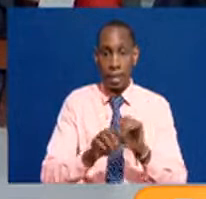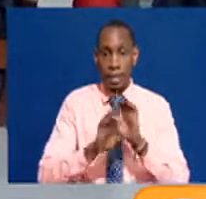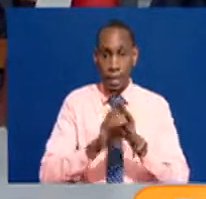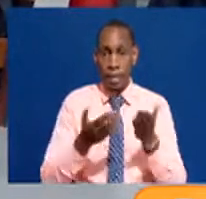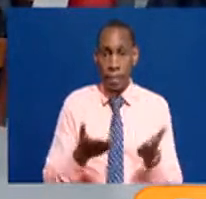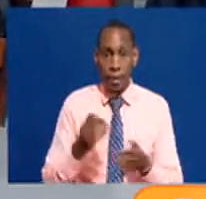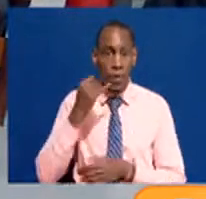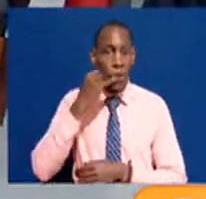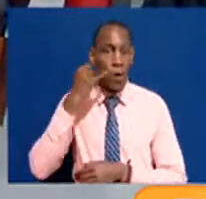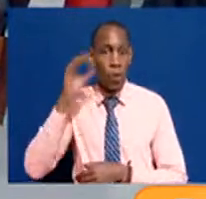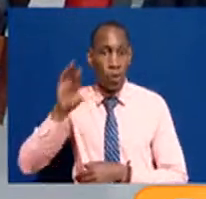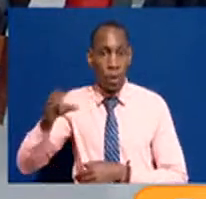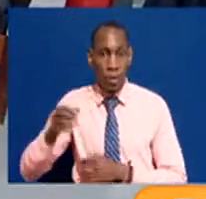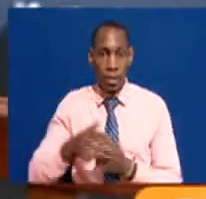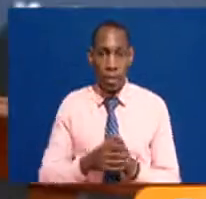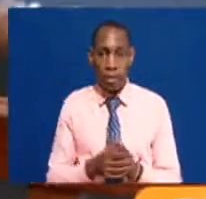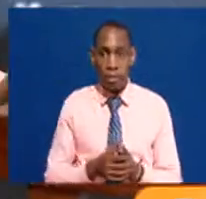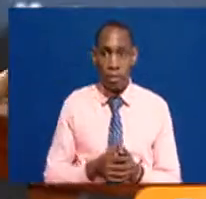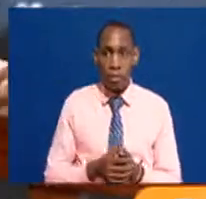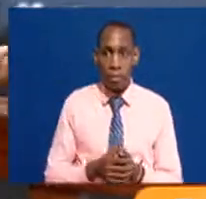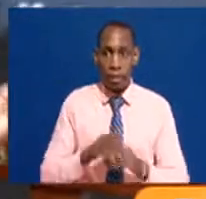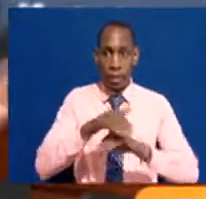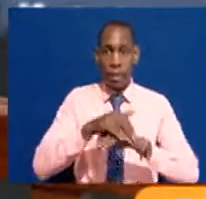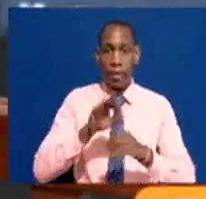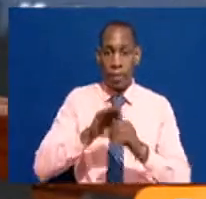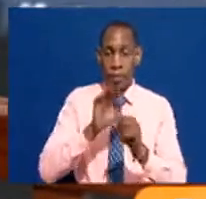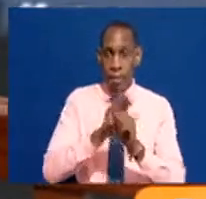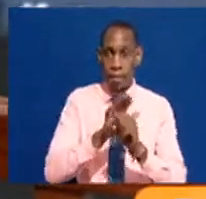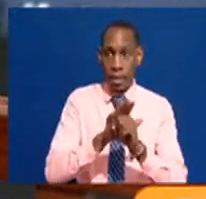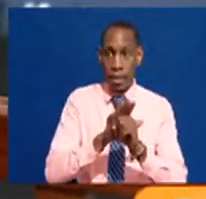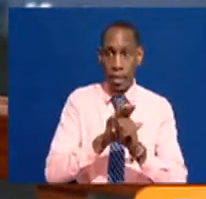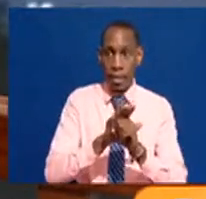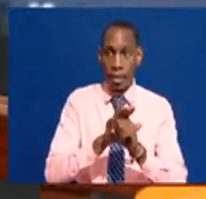the Nakuru County. I got the highest votes